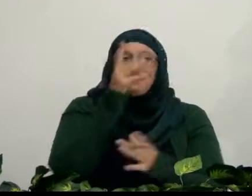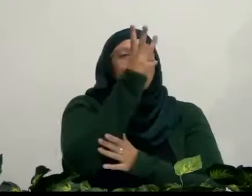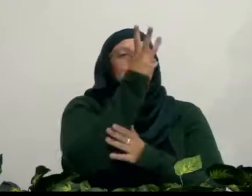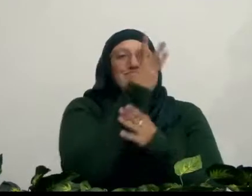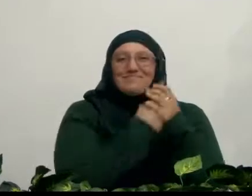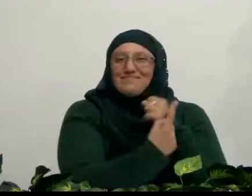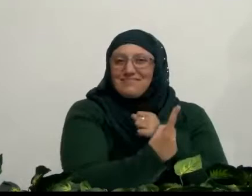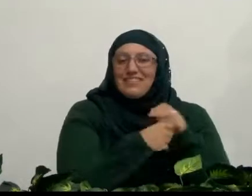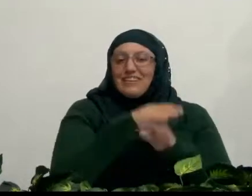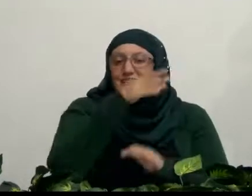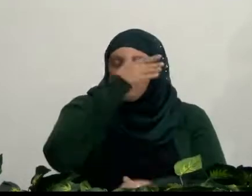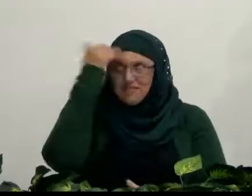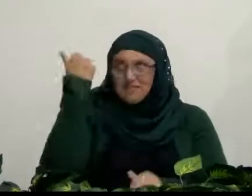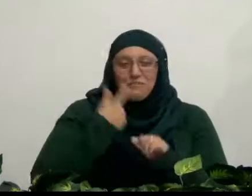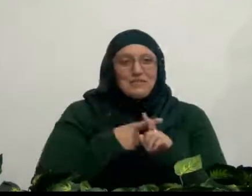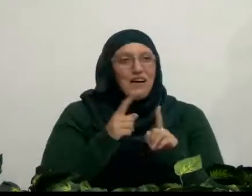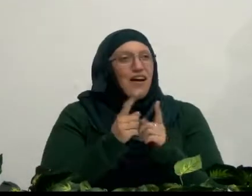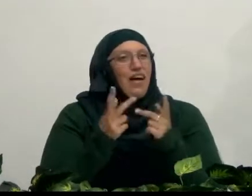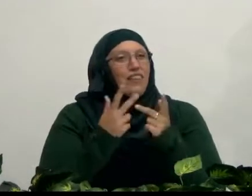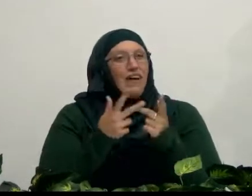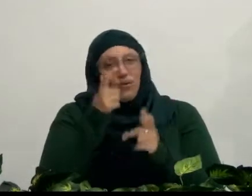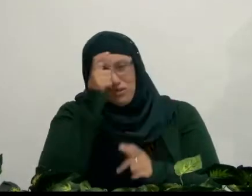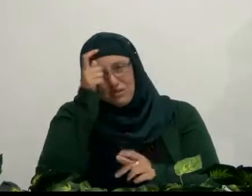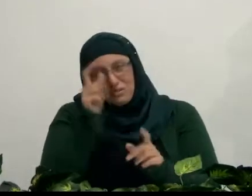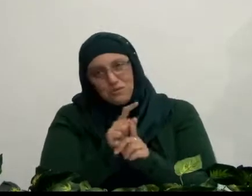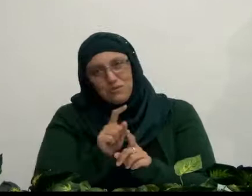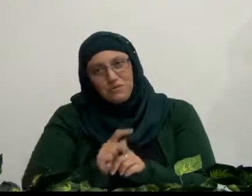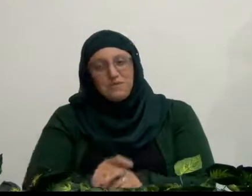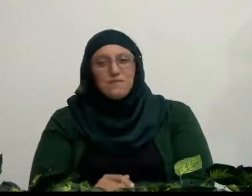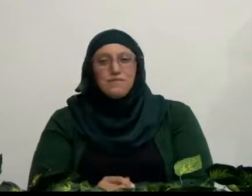Christianity, but also other concepts as well.